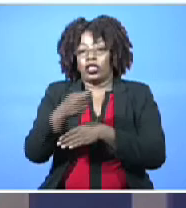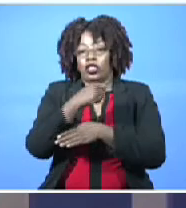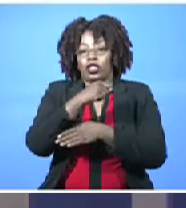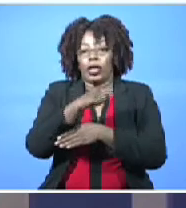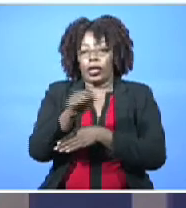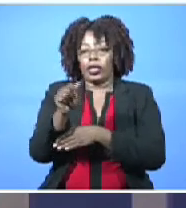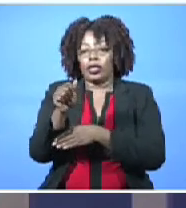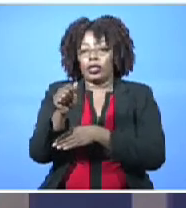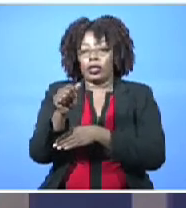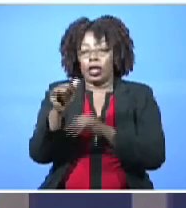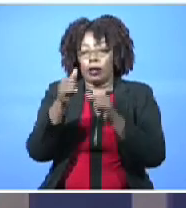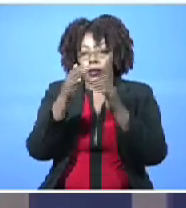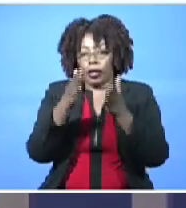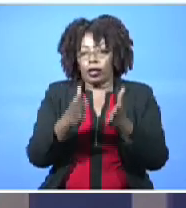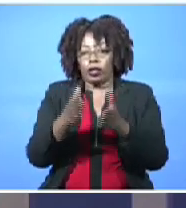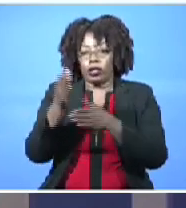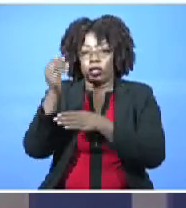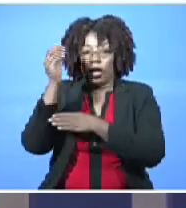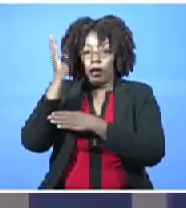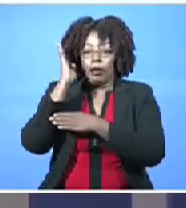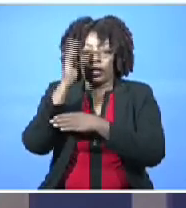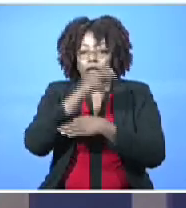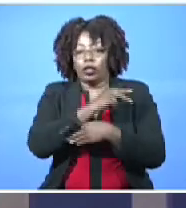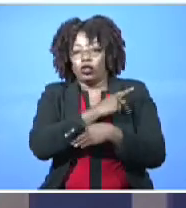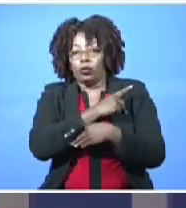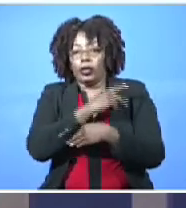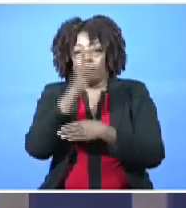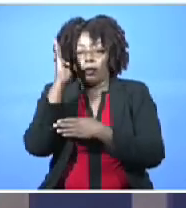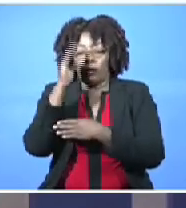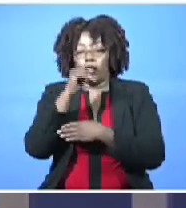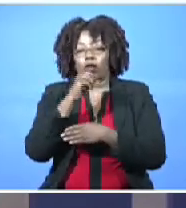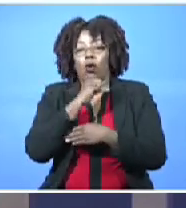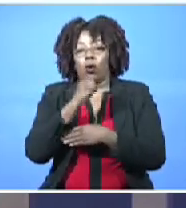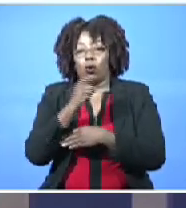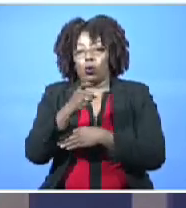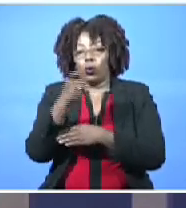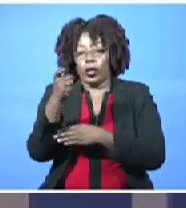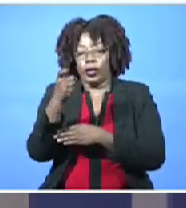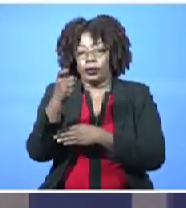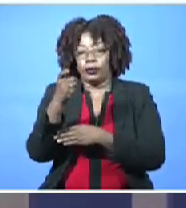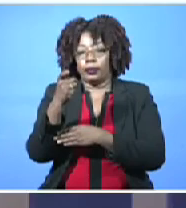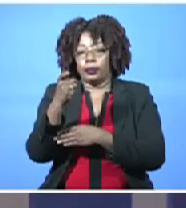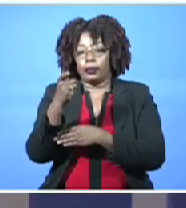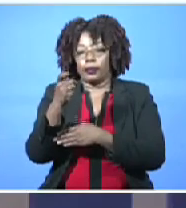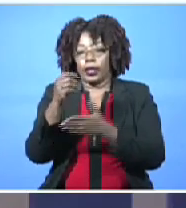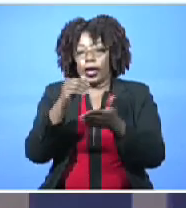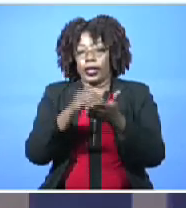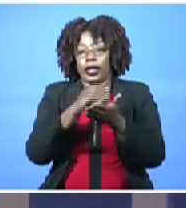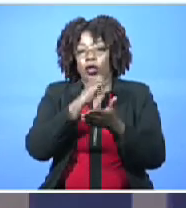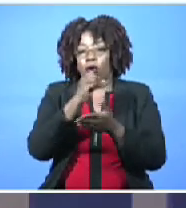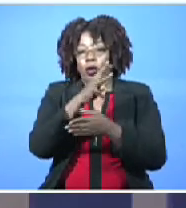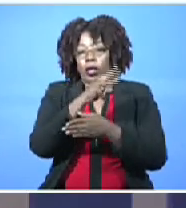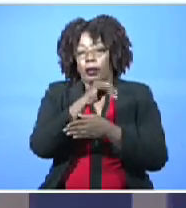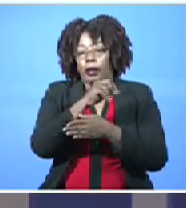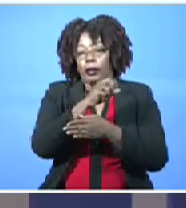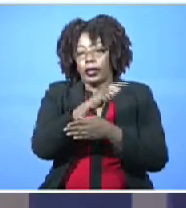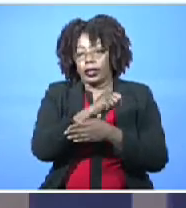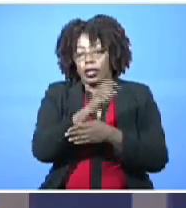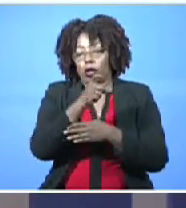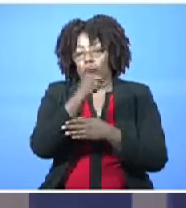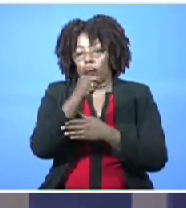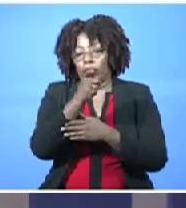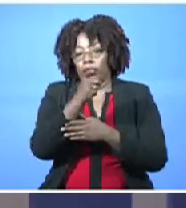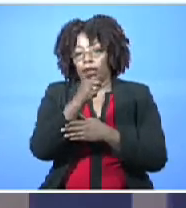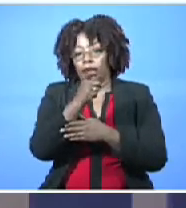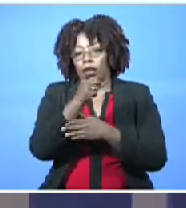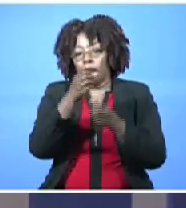the weekend. Baker Newman and Vanderbilt, they pick up a pair of wins over Ole Miss and Arkansas. Against Ole Miss, Newman won the singles match 6-3 and